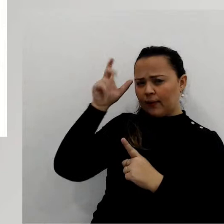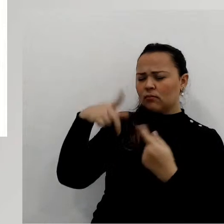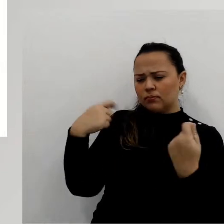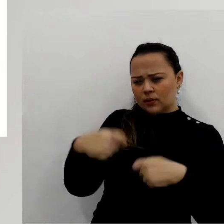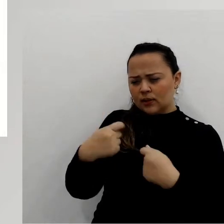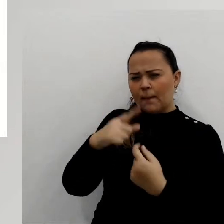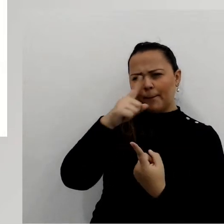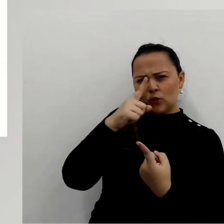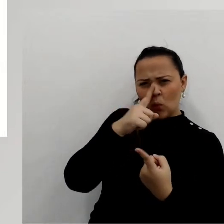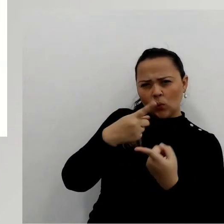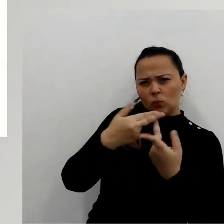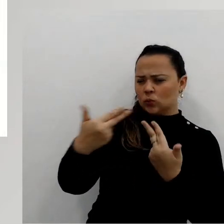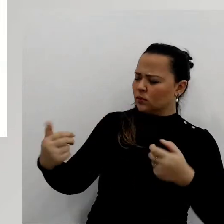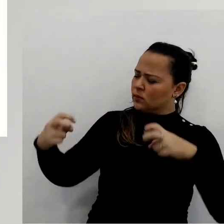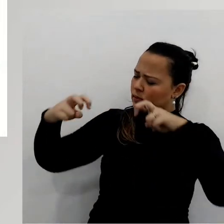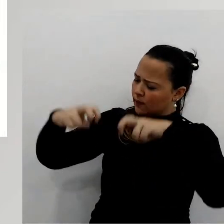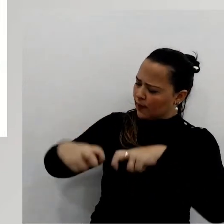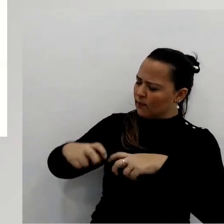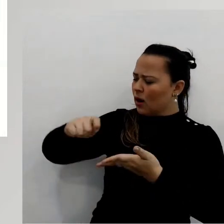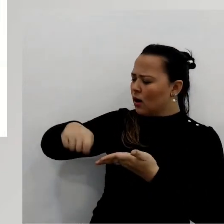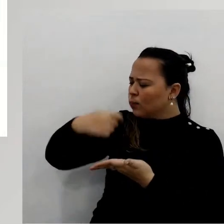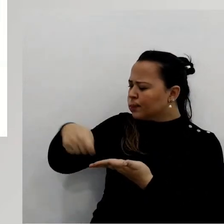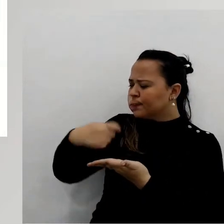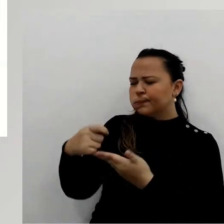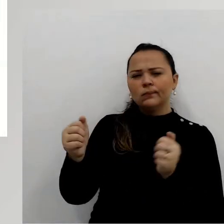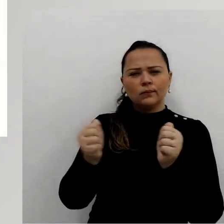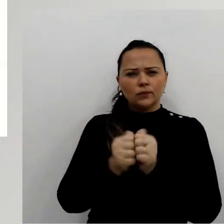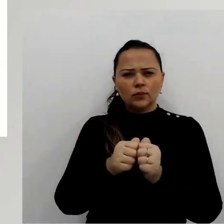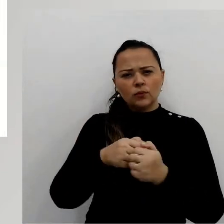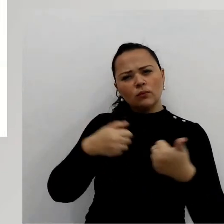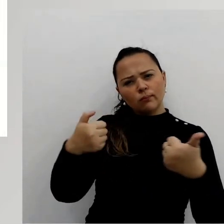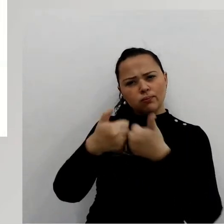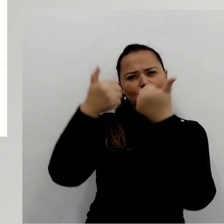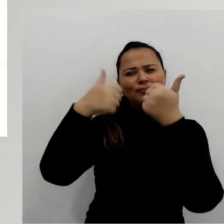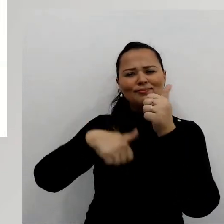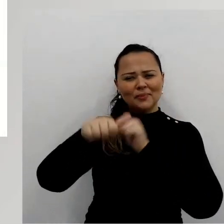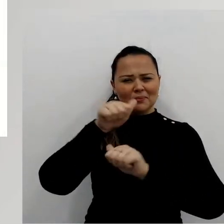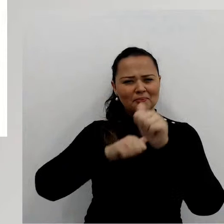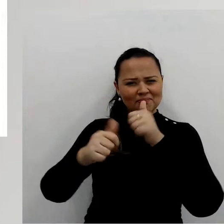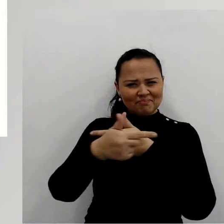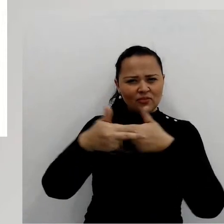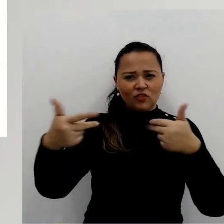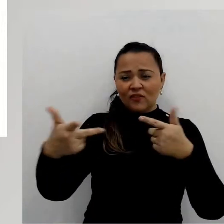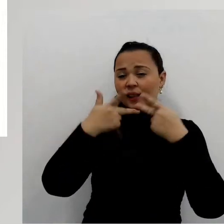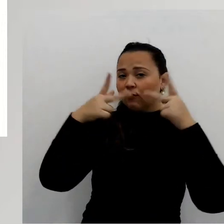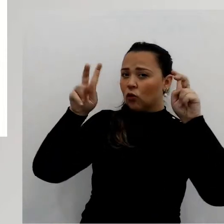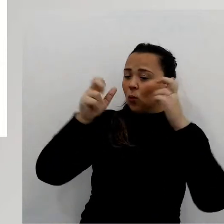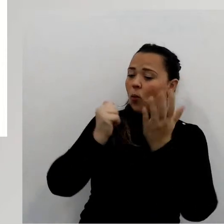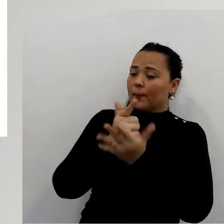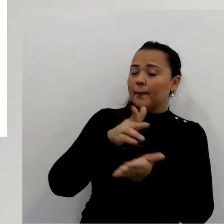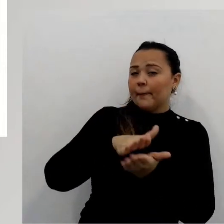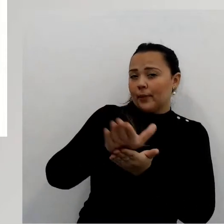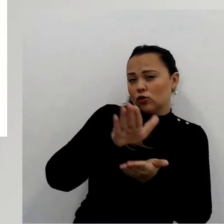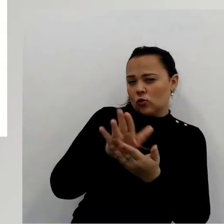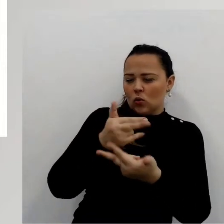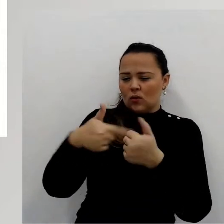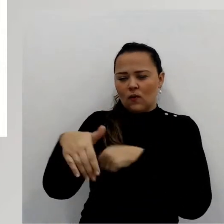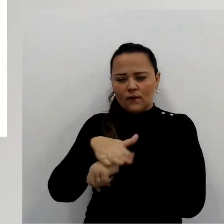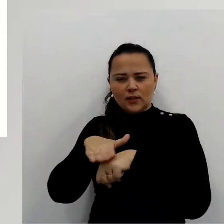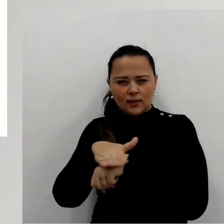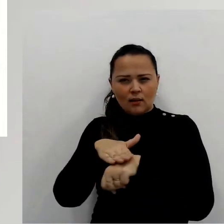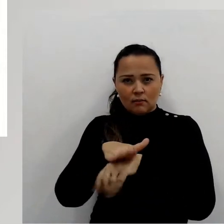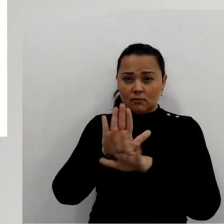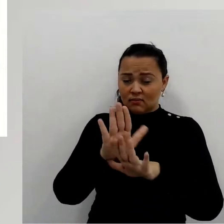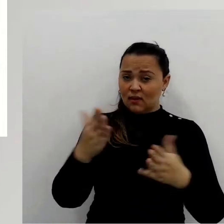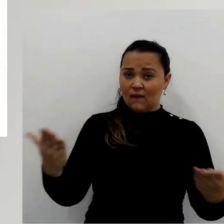a martini and you would talk about buying print. That's not the way people buy print anymore. They buy print online like they